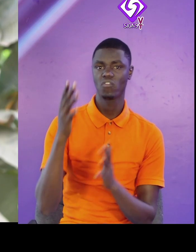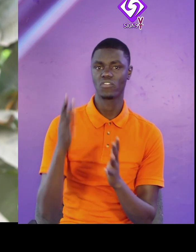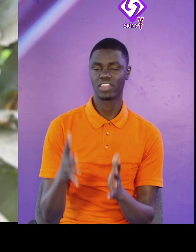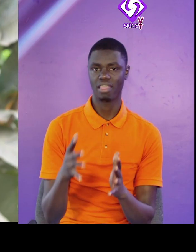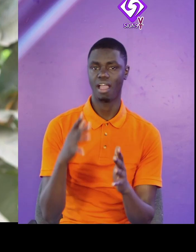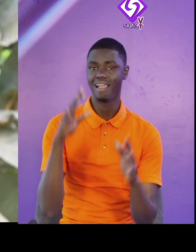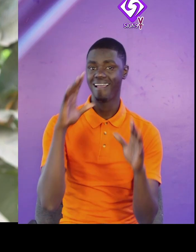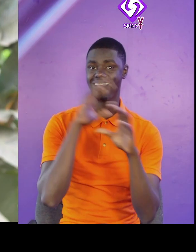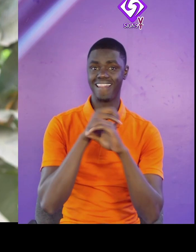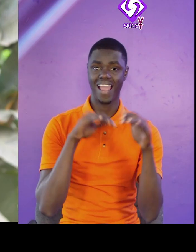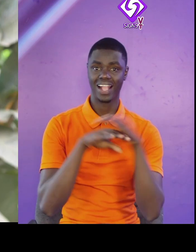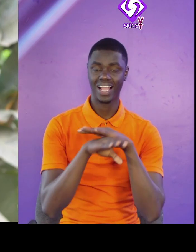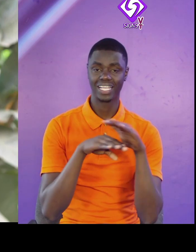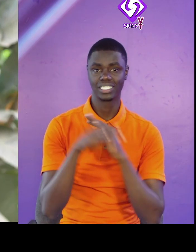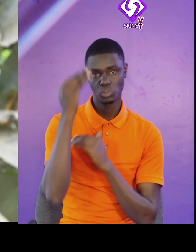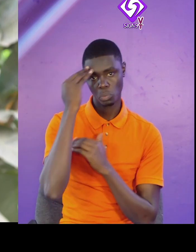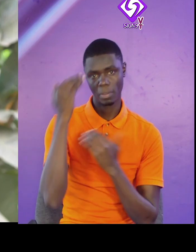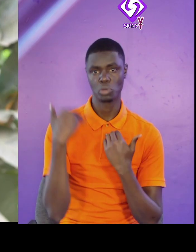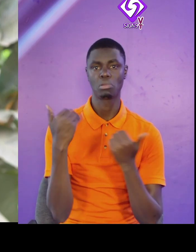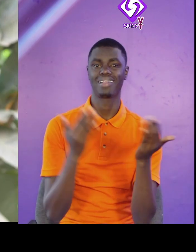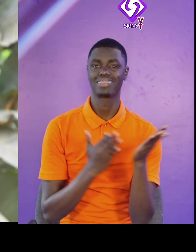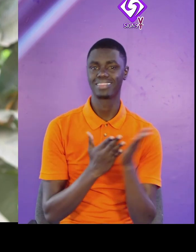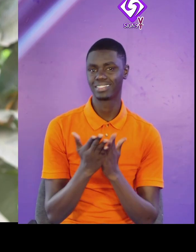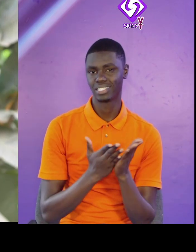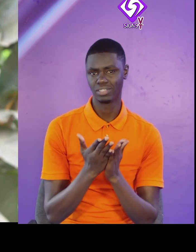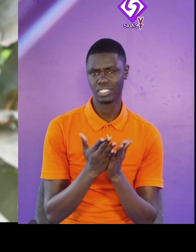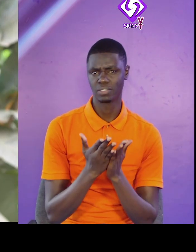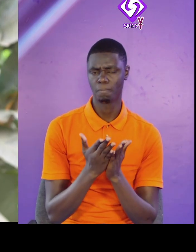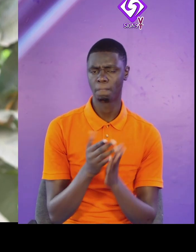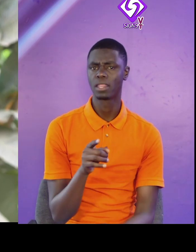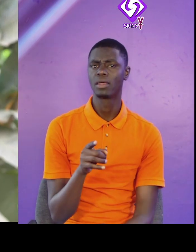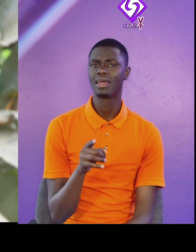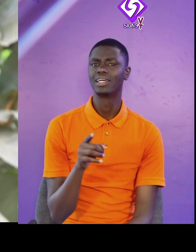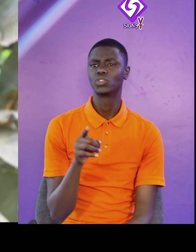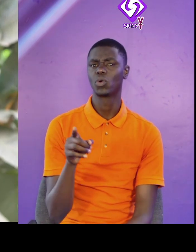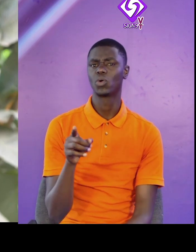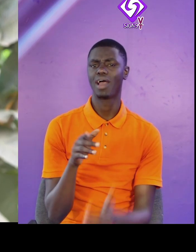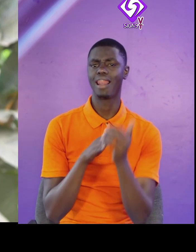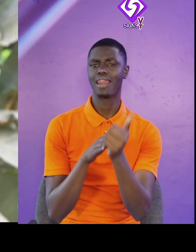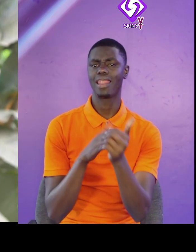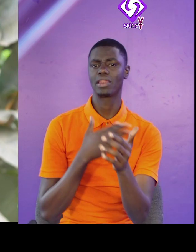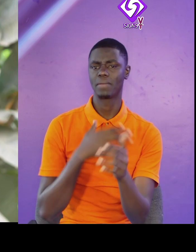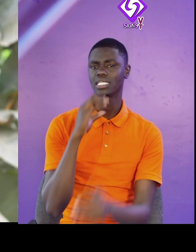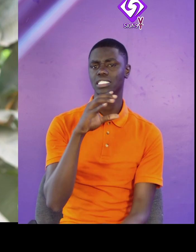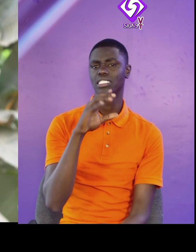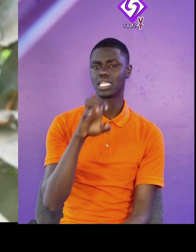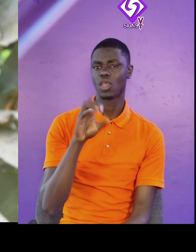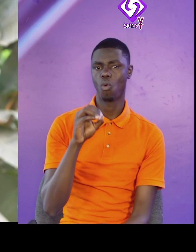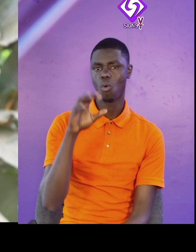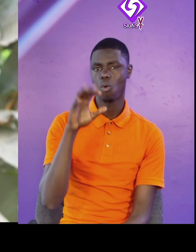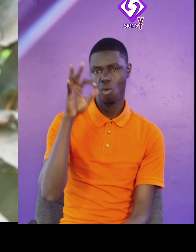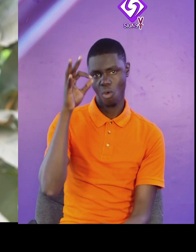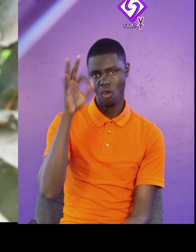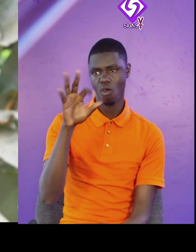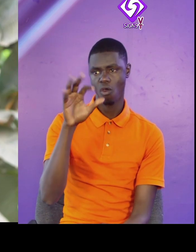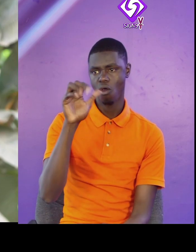to mental health services. And so that led my CEO, Faith, to think